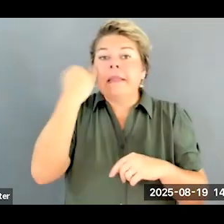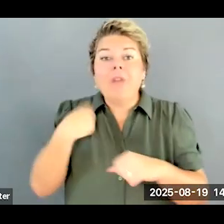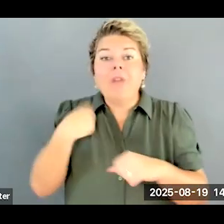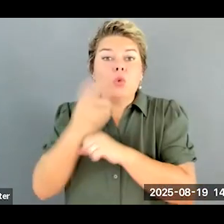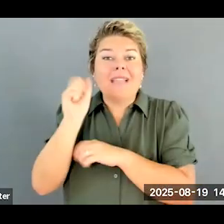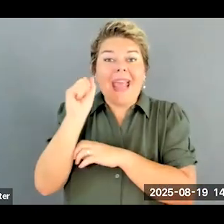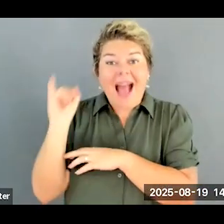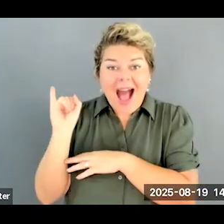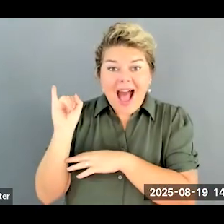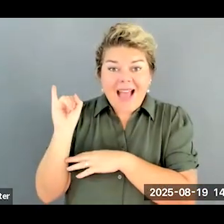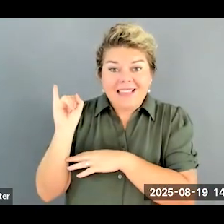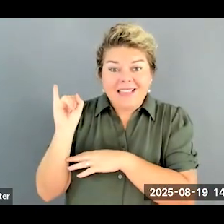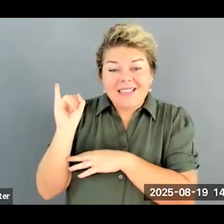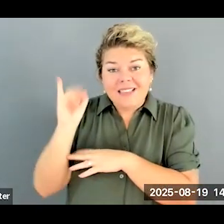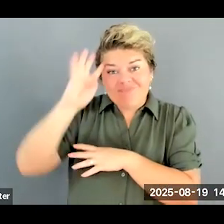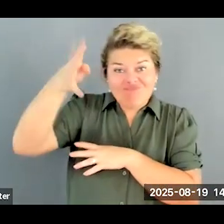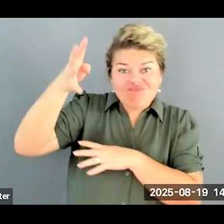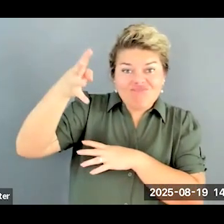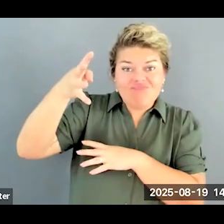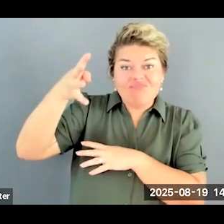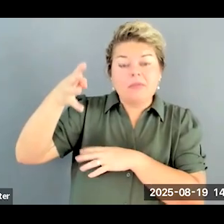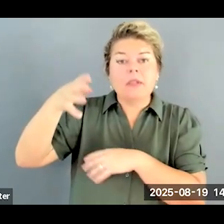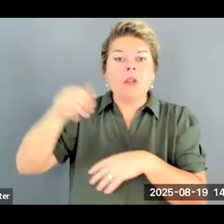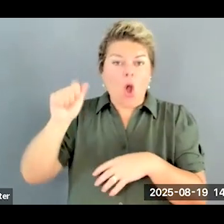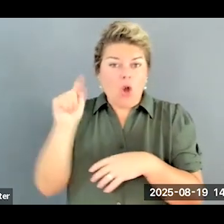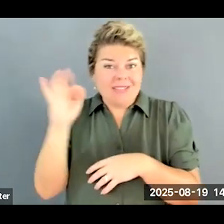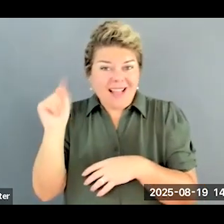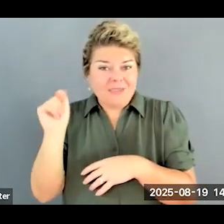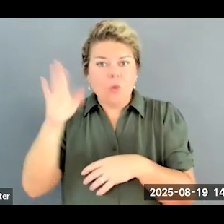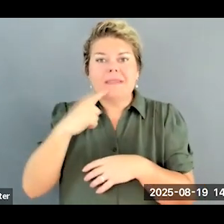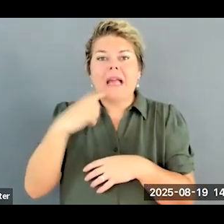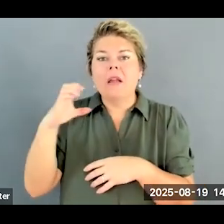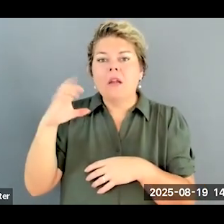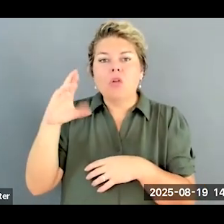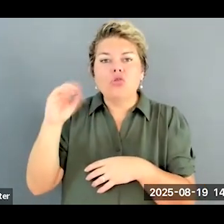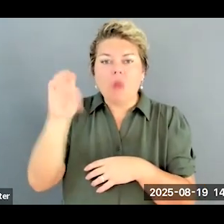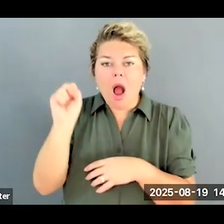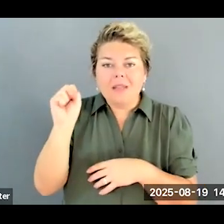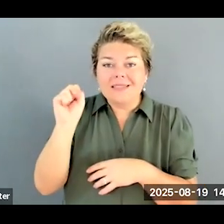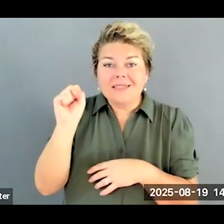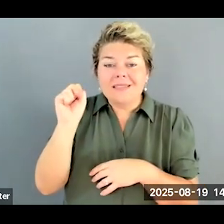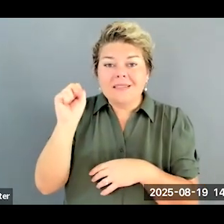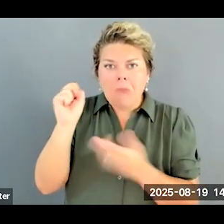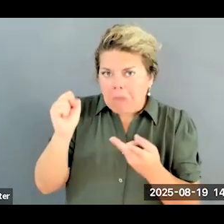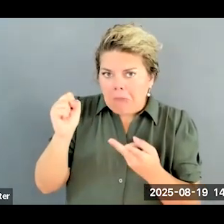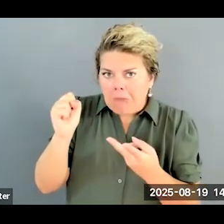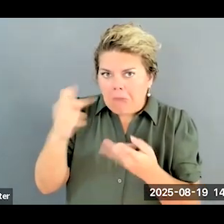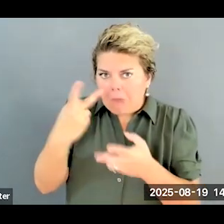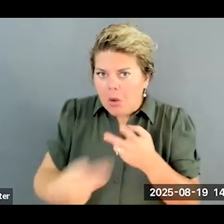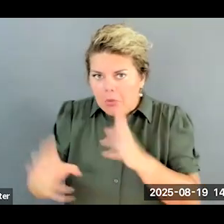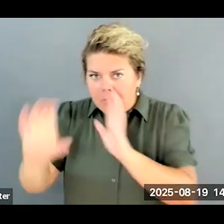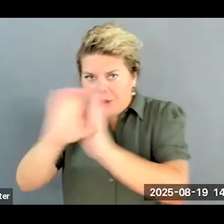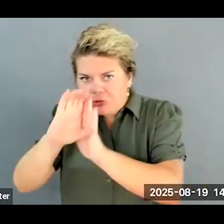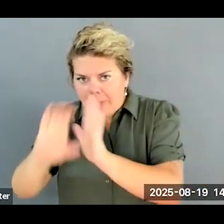AI generated alternative text and it said Crocs, that could apply to both the top and bottom